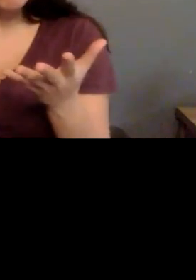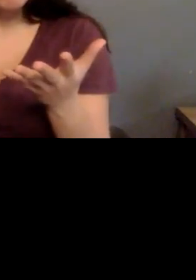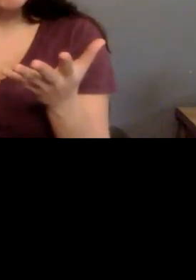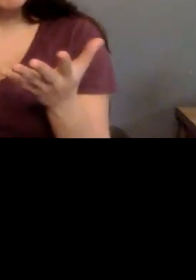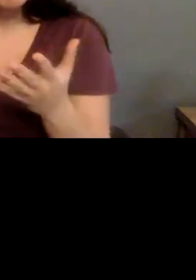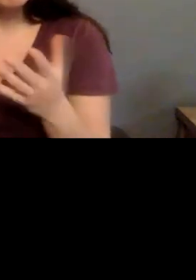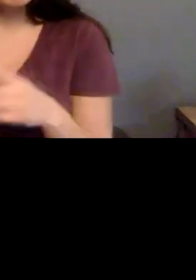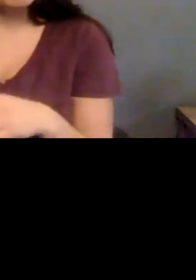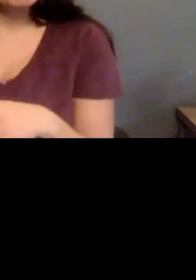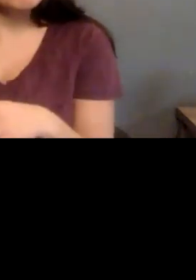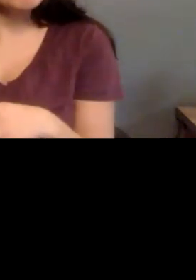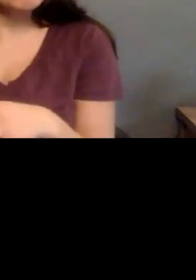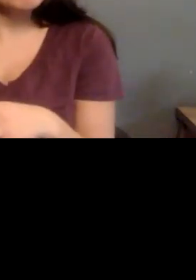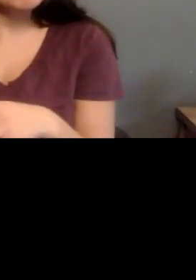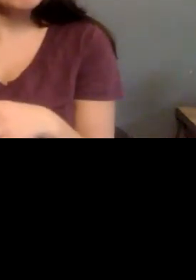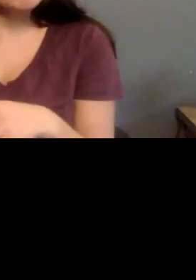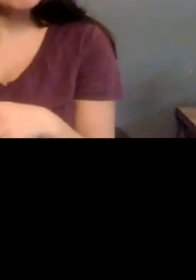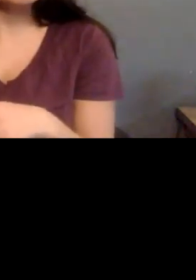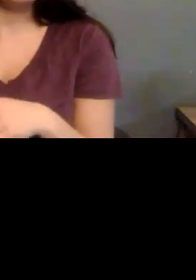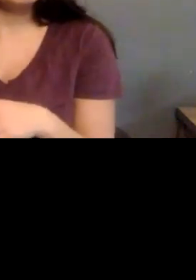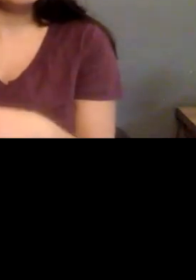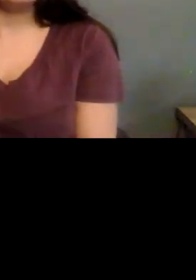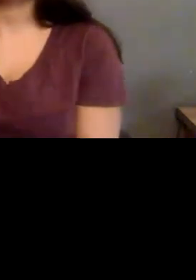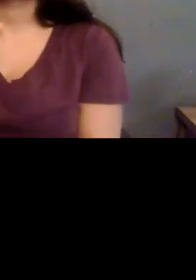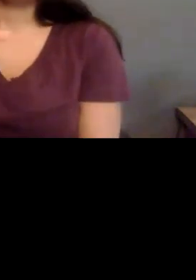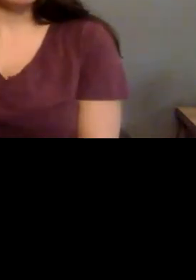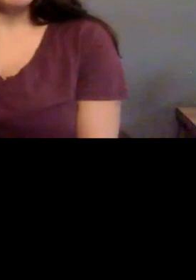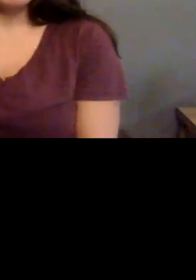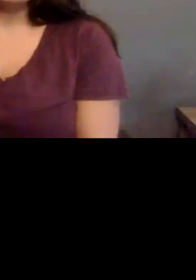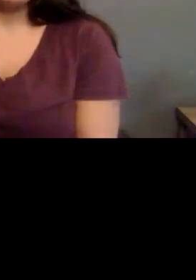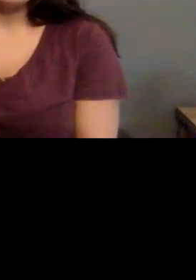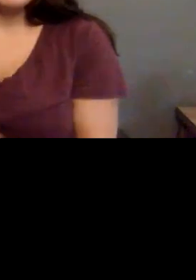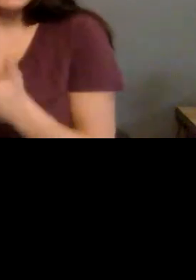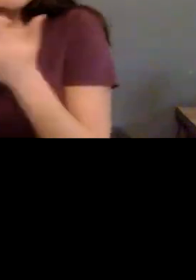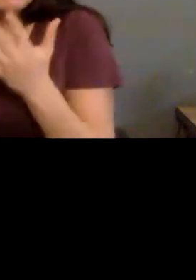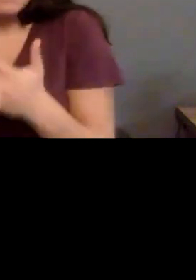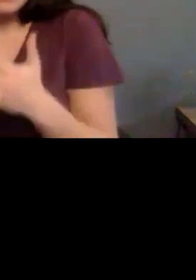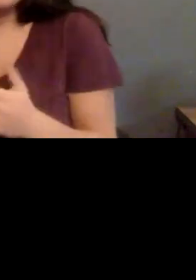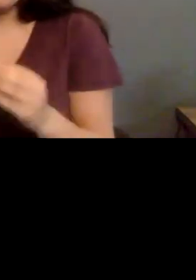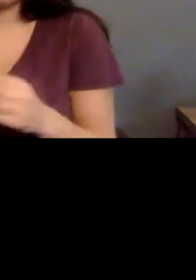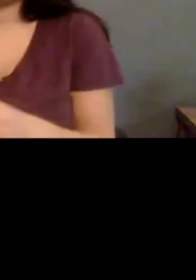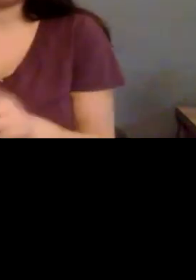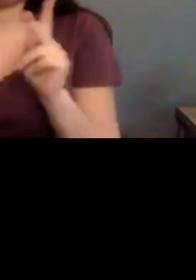in the deaf community are most likely to seek treatment for and least likely?